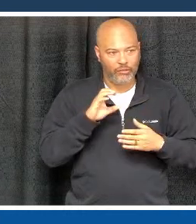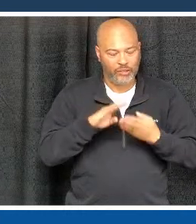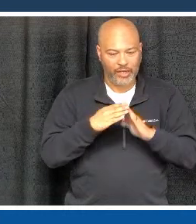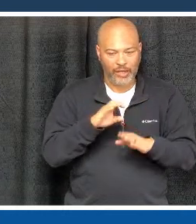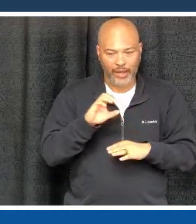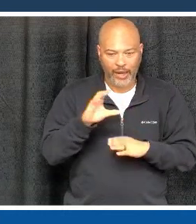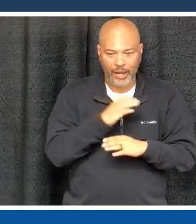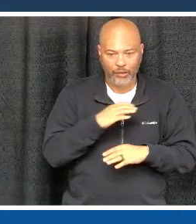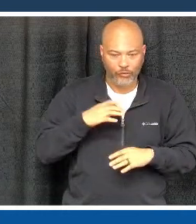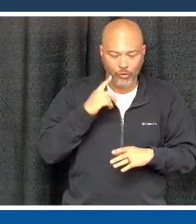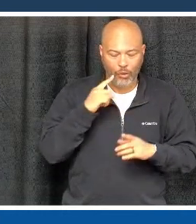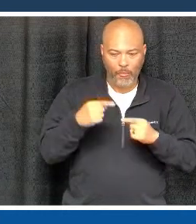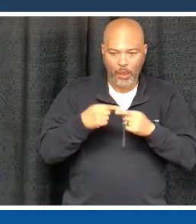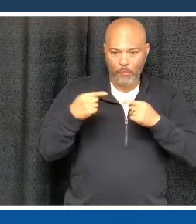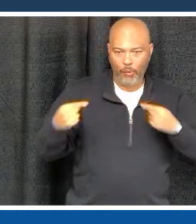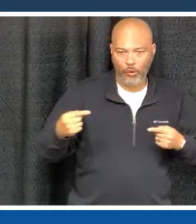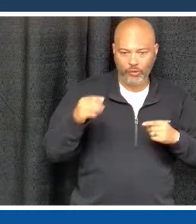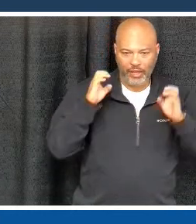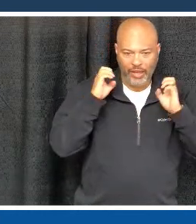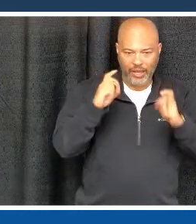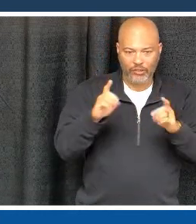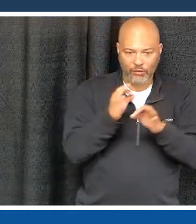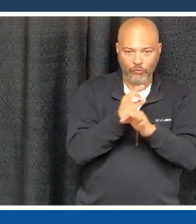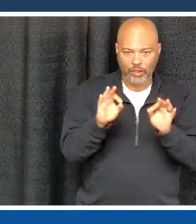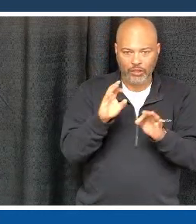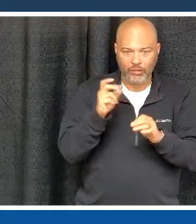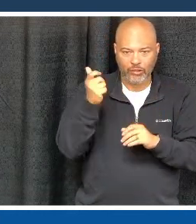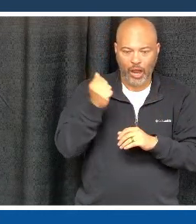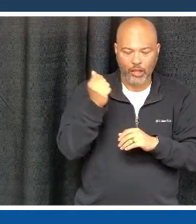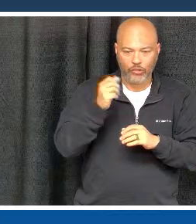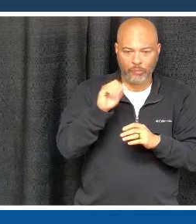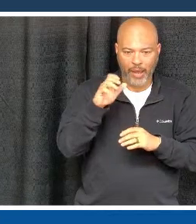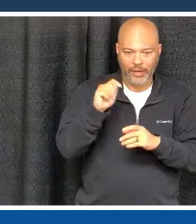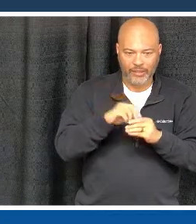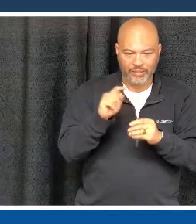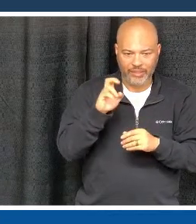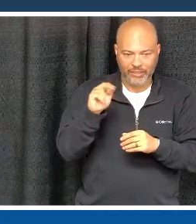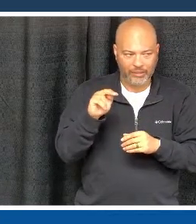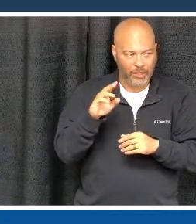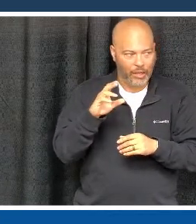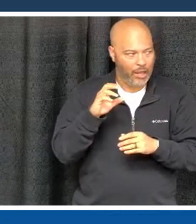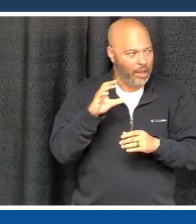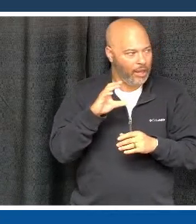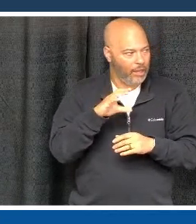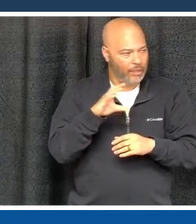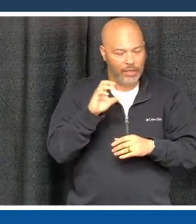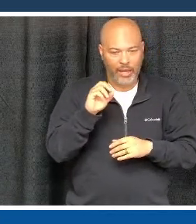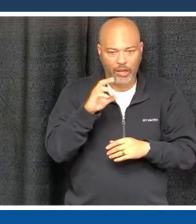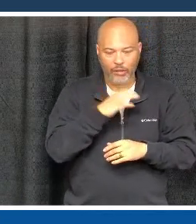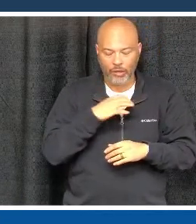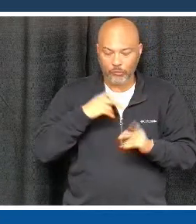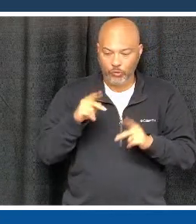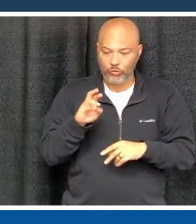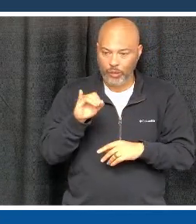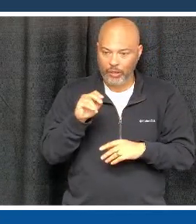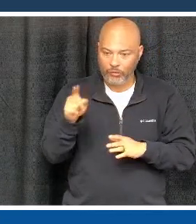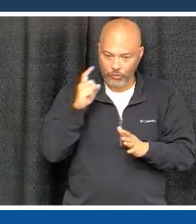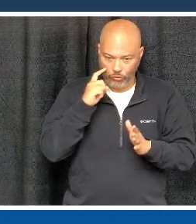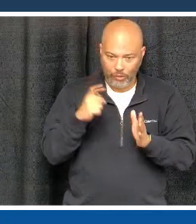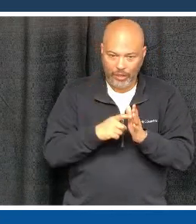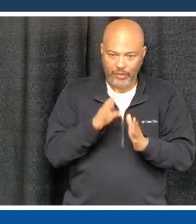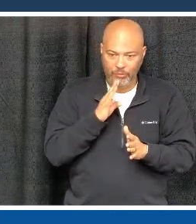Council opposing the Education Freedom Scholarship Act in Tennessee. Councilperson Reynolds, you're the sponsor. You are recognized on